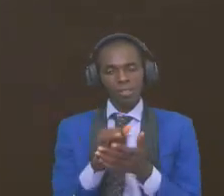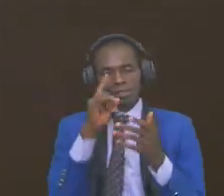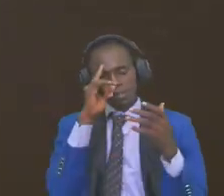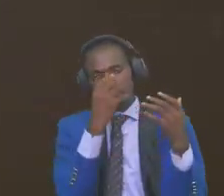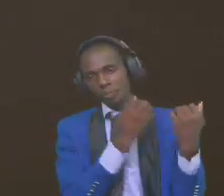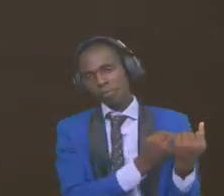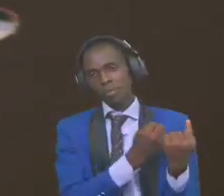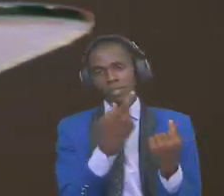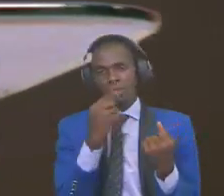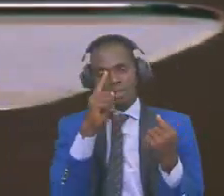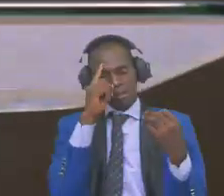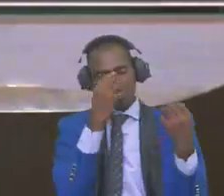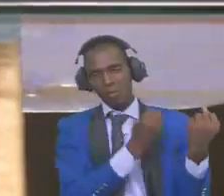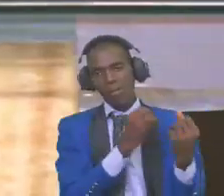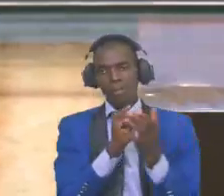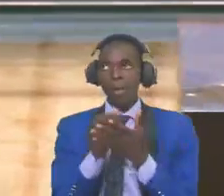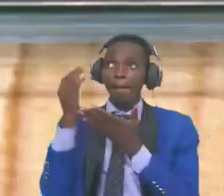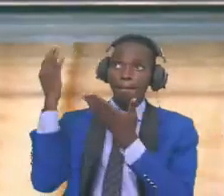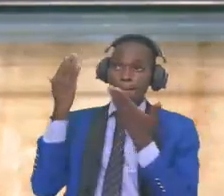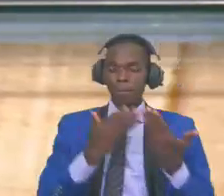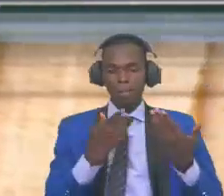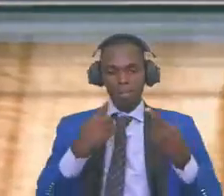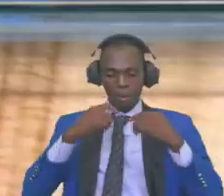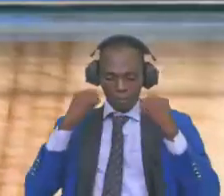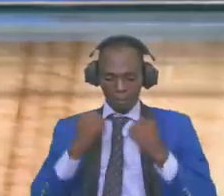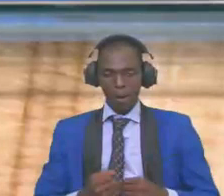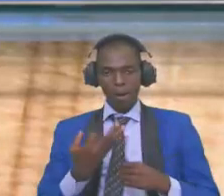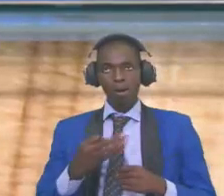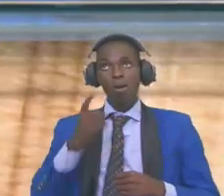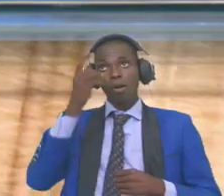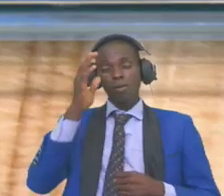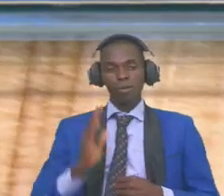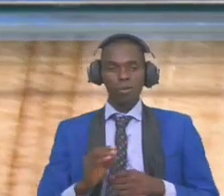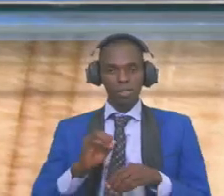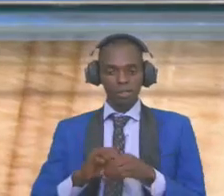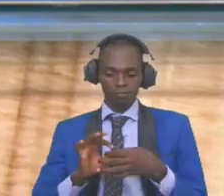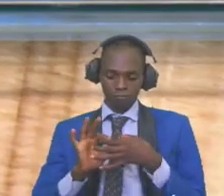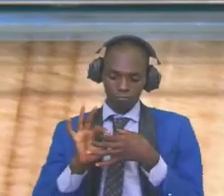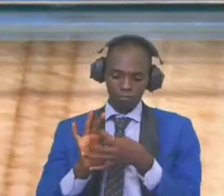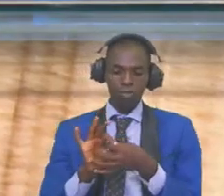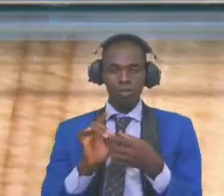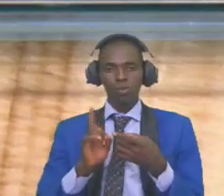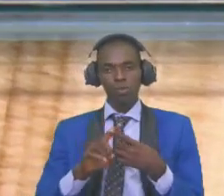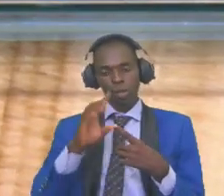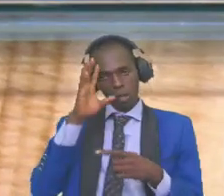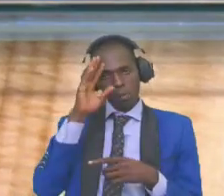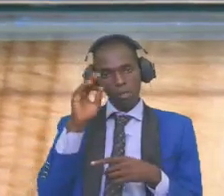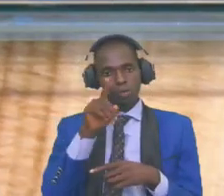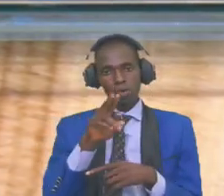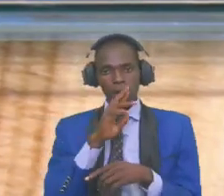faith. The faith that brings the power of God in connection with man. You are